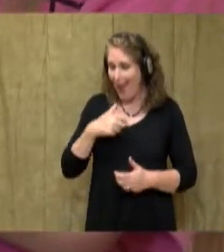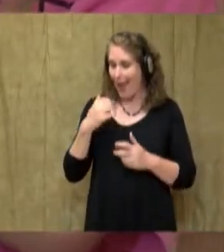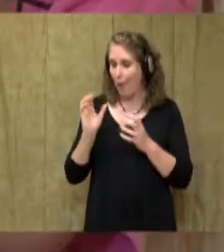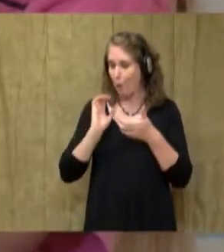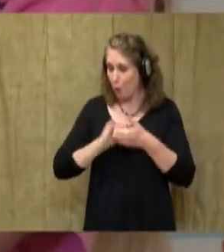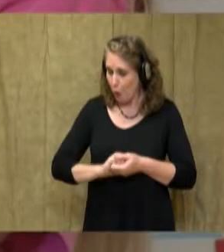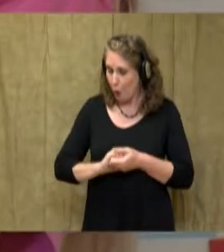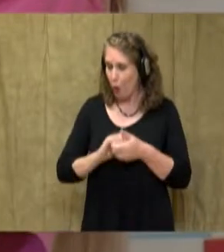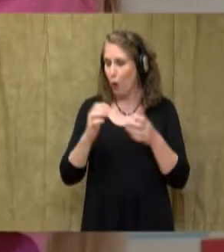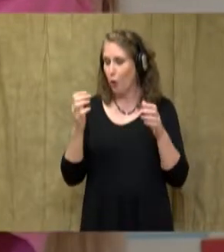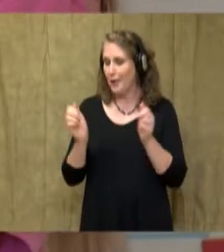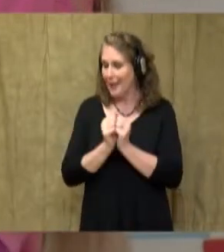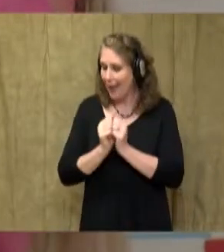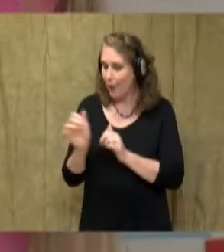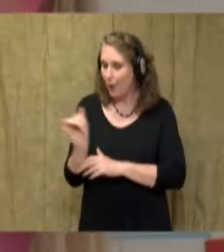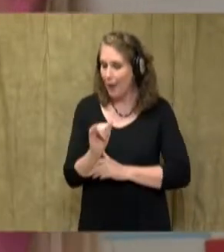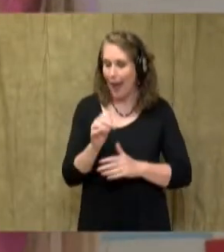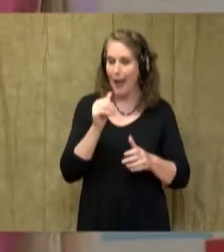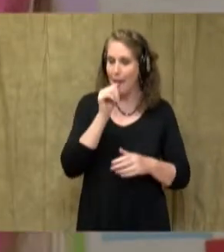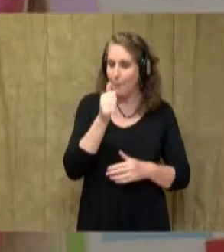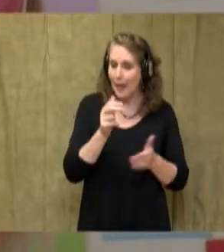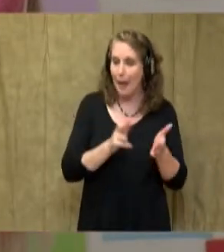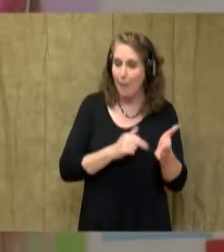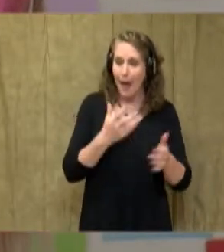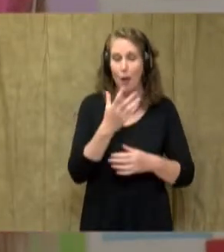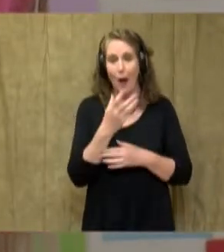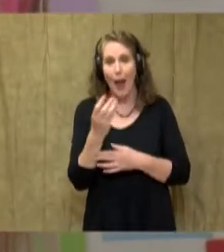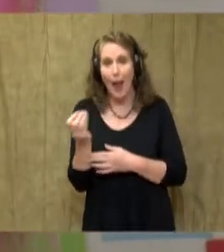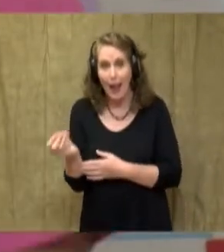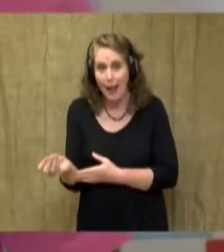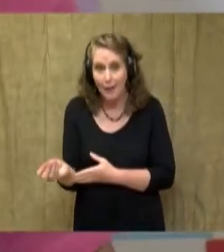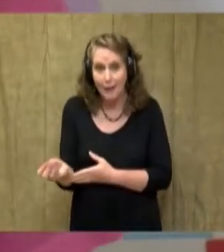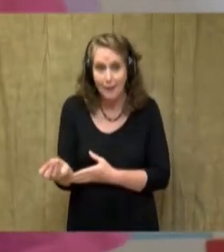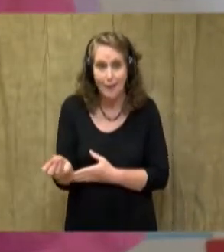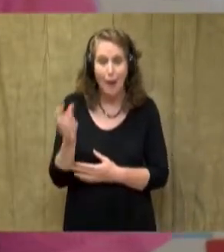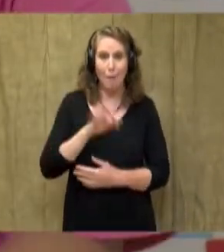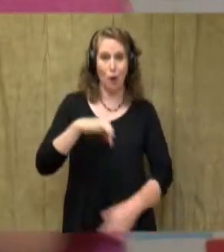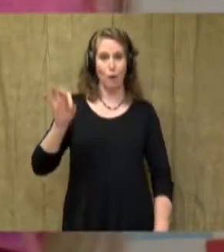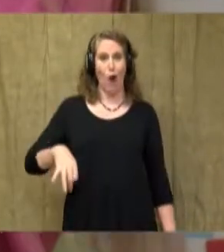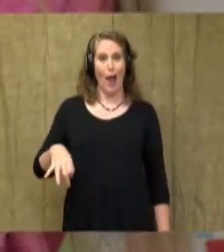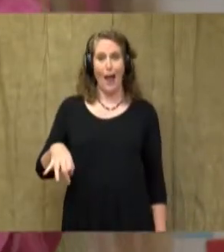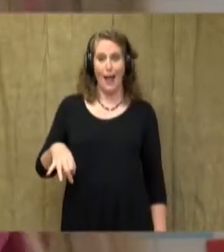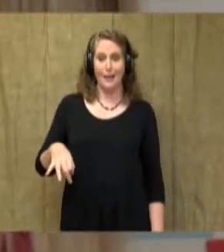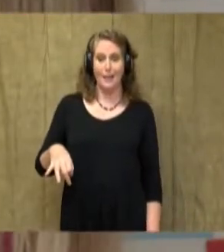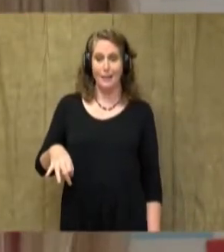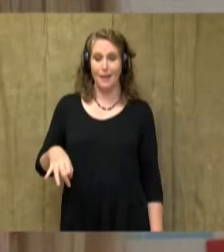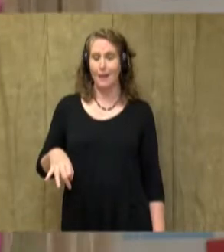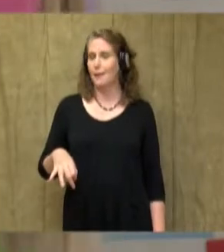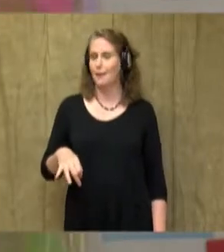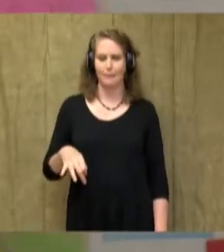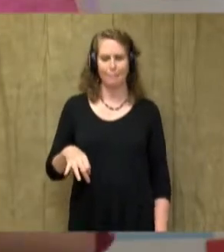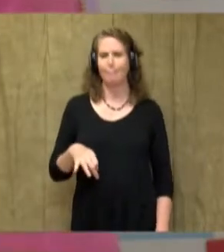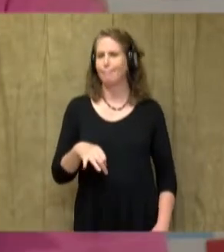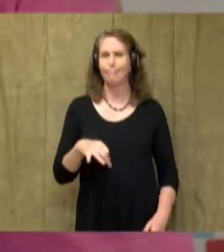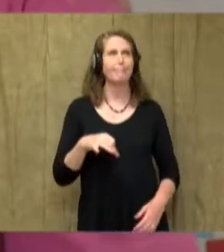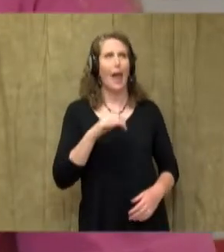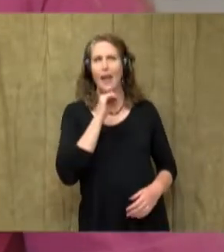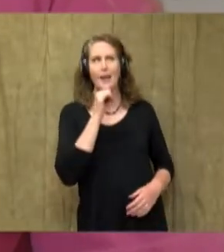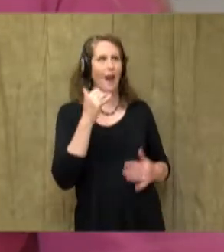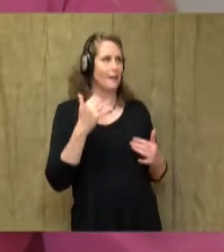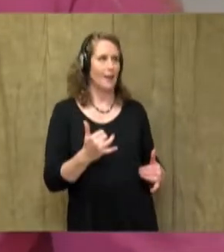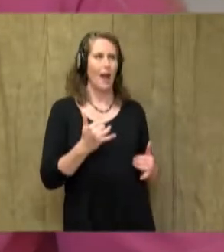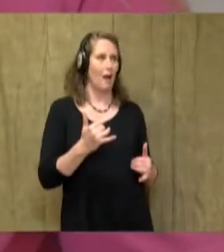go together like peanut butter and French fries. Not right now, said French